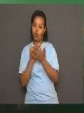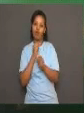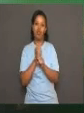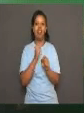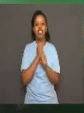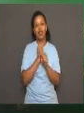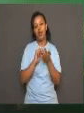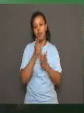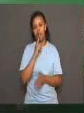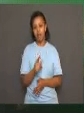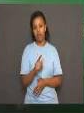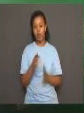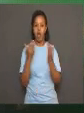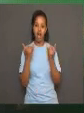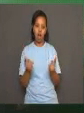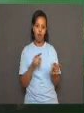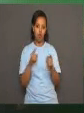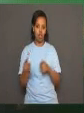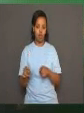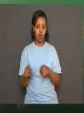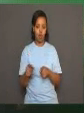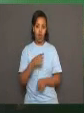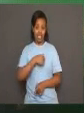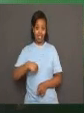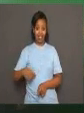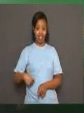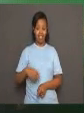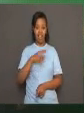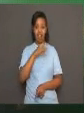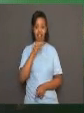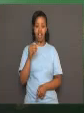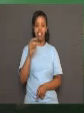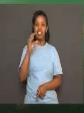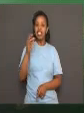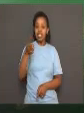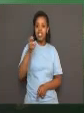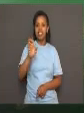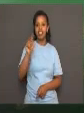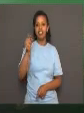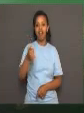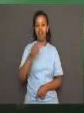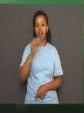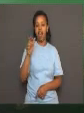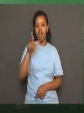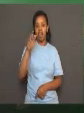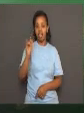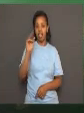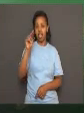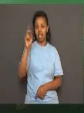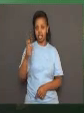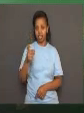Now, look at the cheetah and the lynx. Can you see a